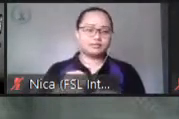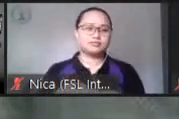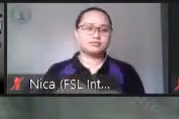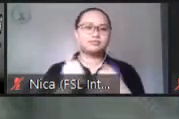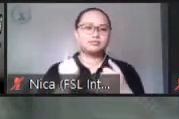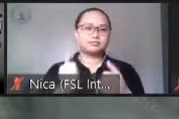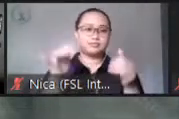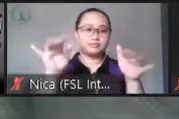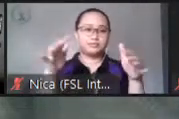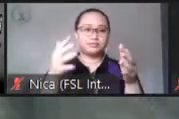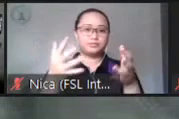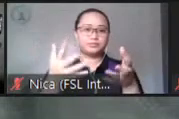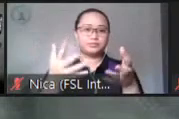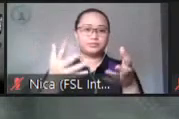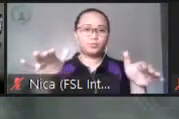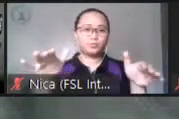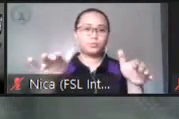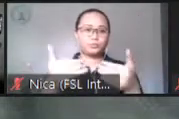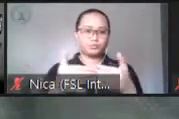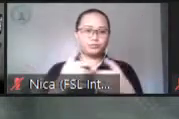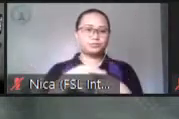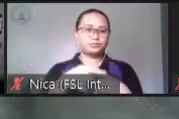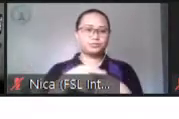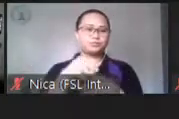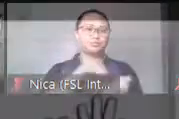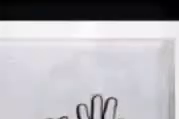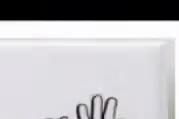to welcome Dr. Catublas.